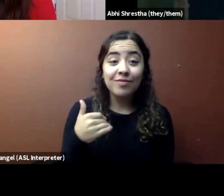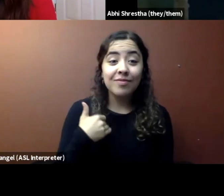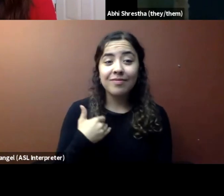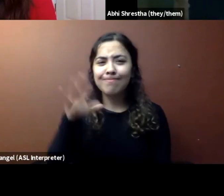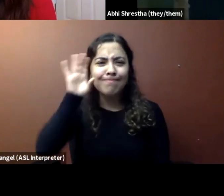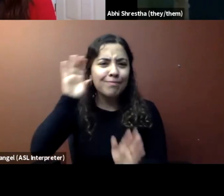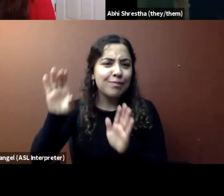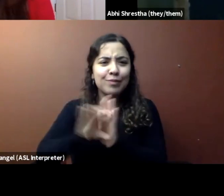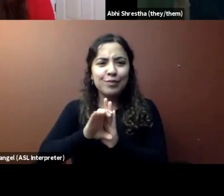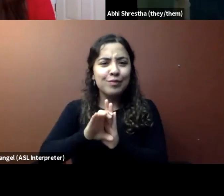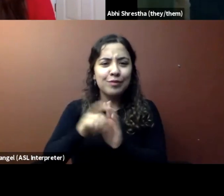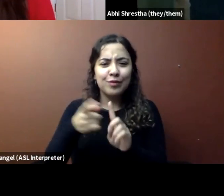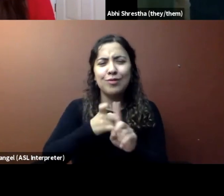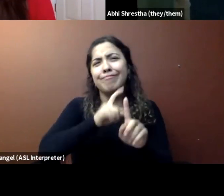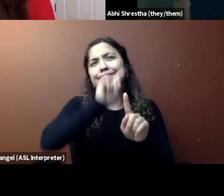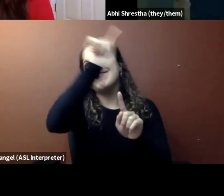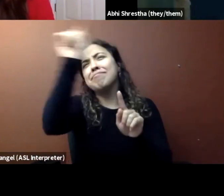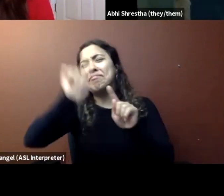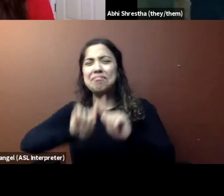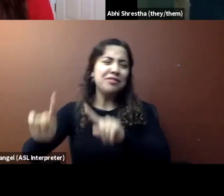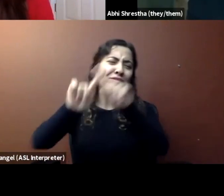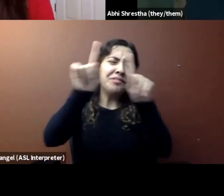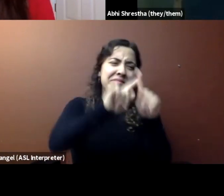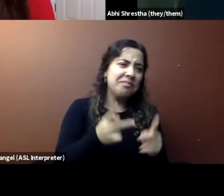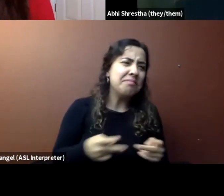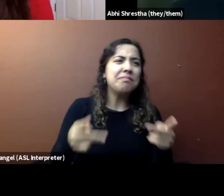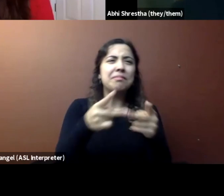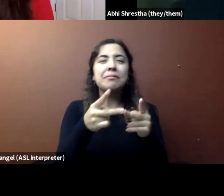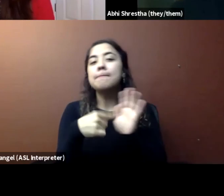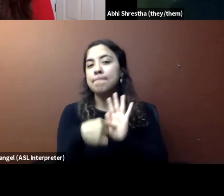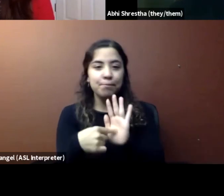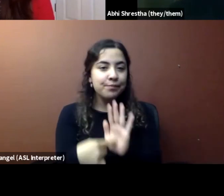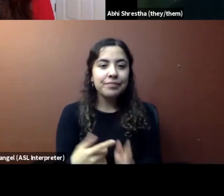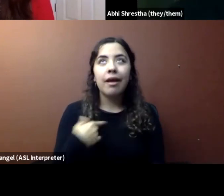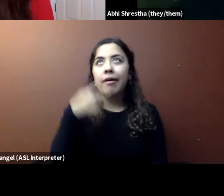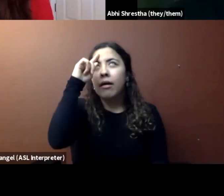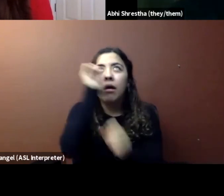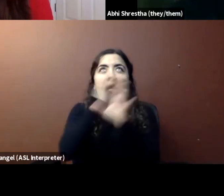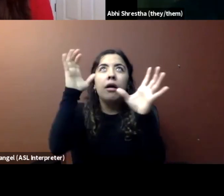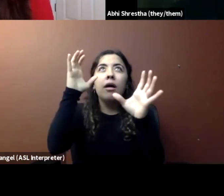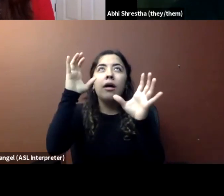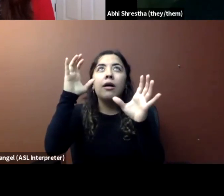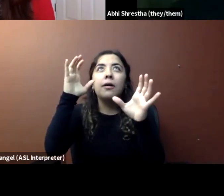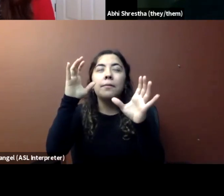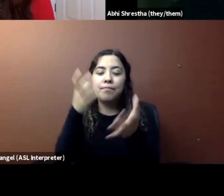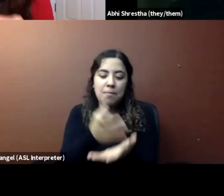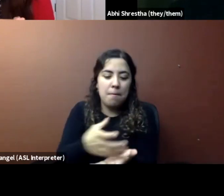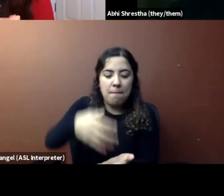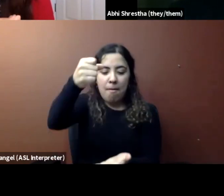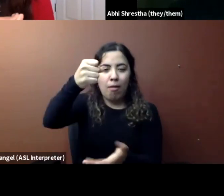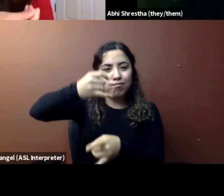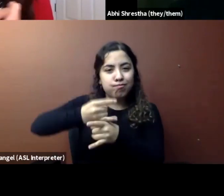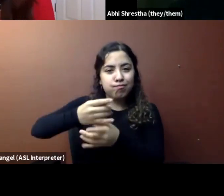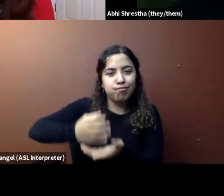images that came from different places. Like there was the image of a photo in a bottle of mezcal. Like I saw